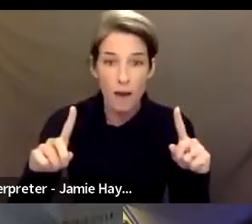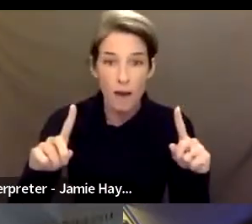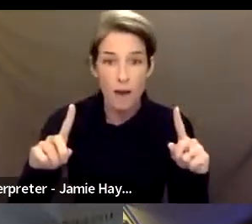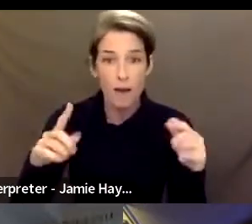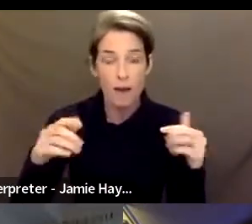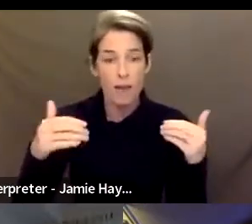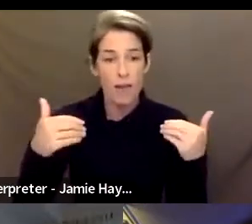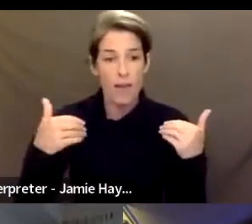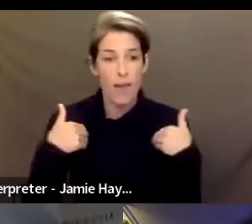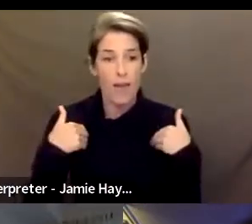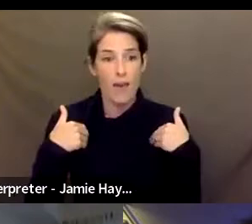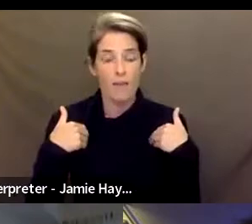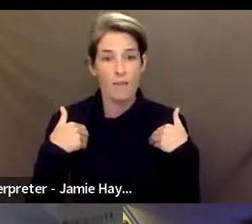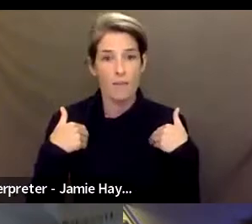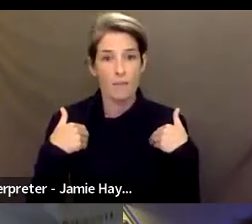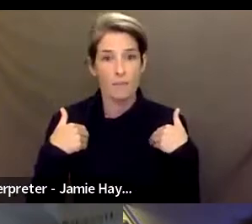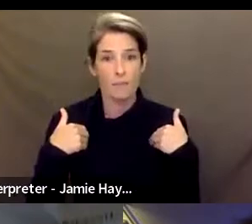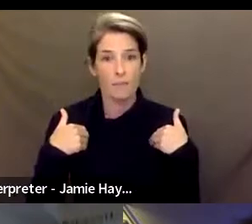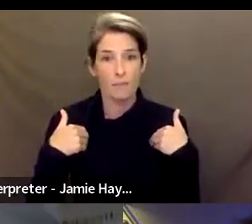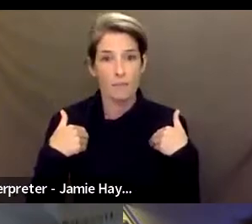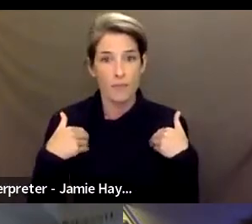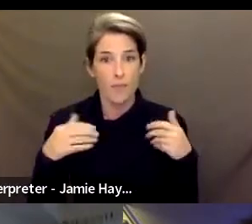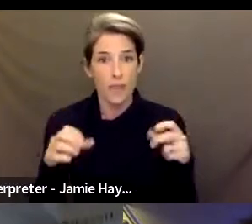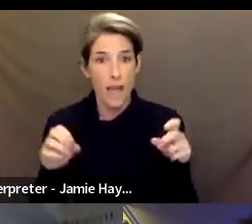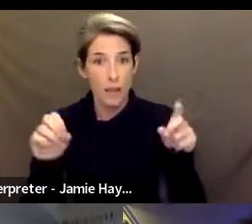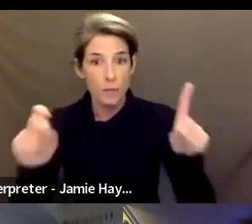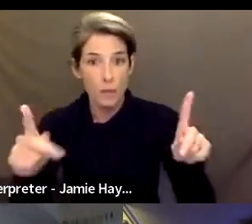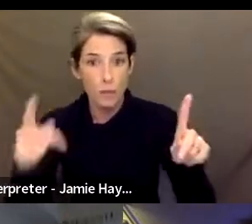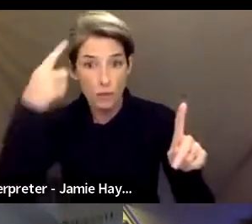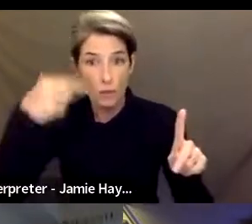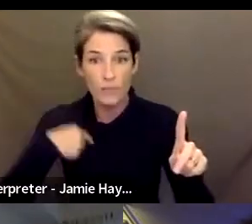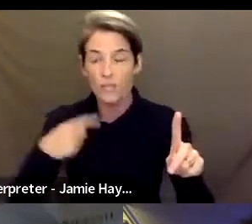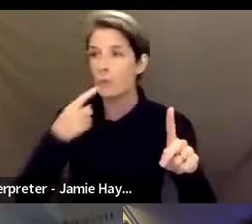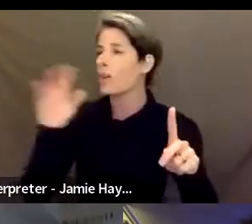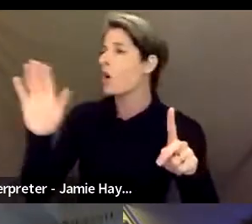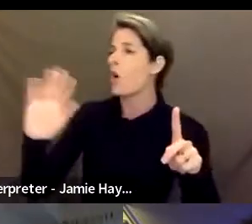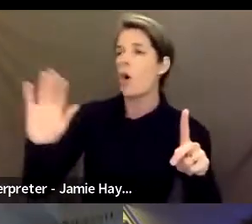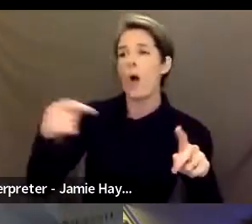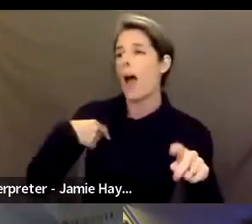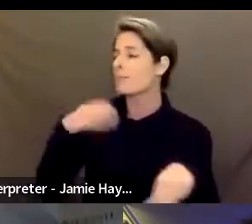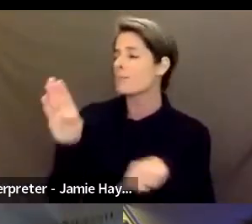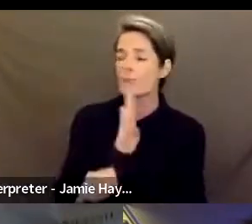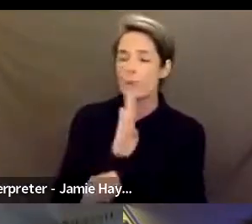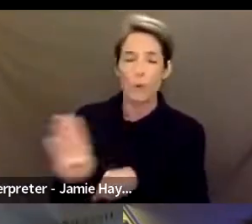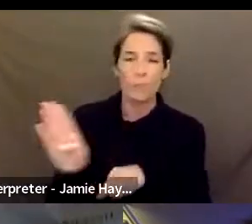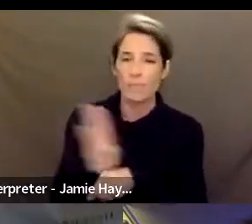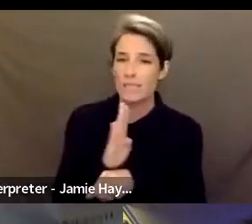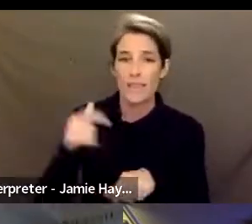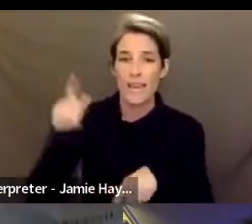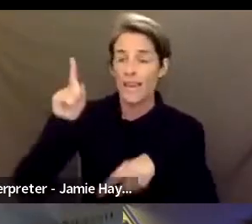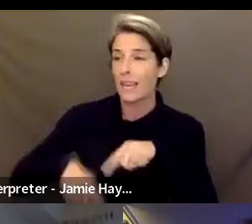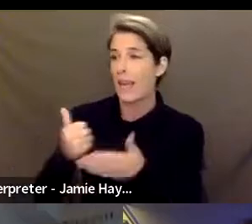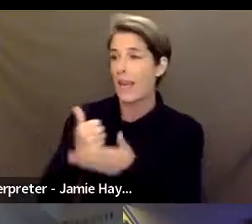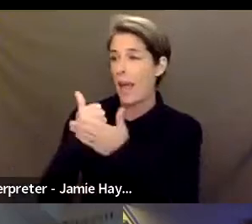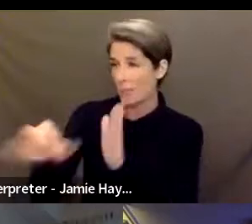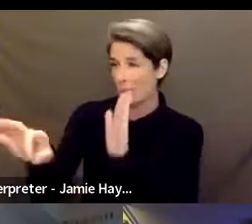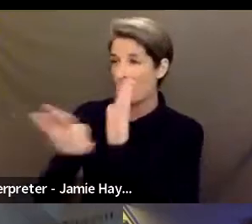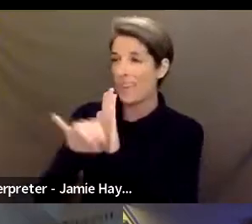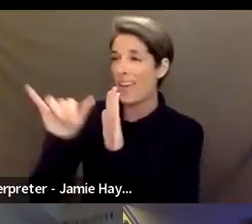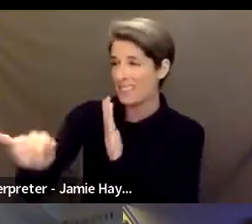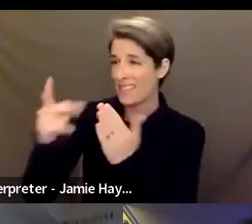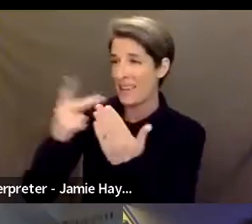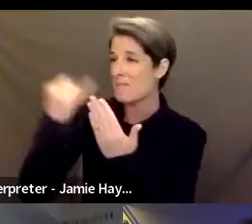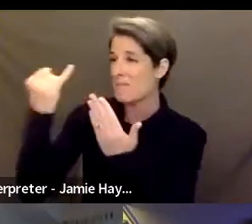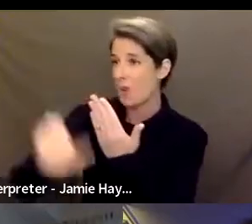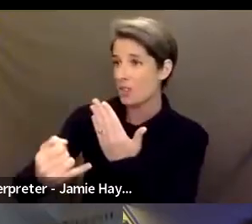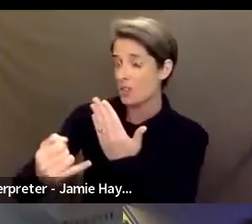can go, oh no, I'm too busy for that. I can't help you cast that thing. Because 99% of the time, if I say, no, I